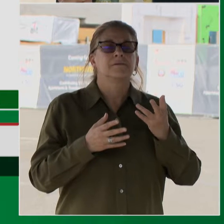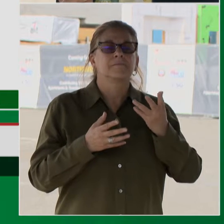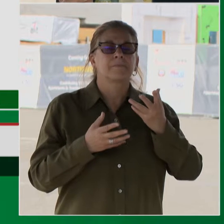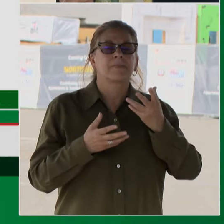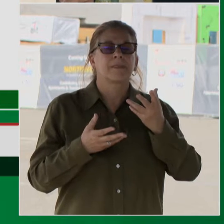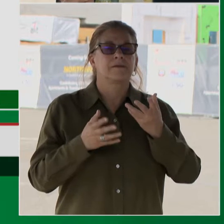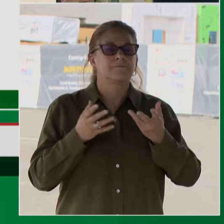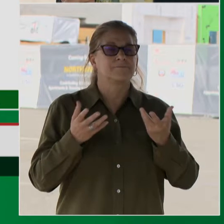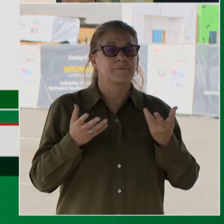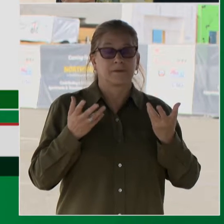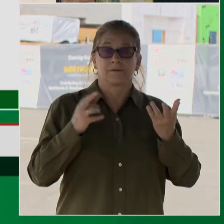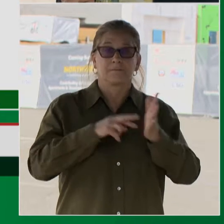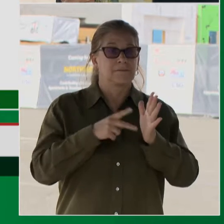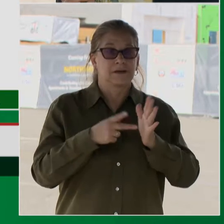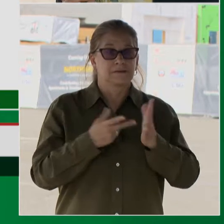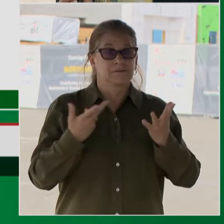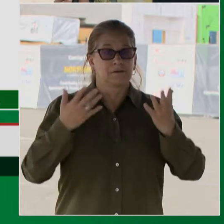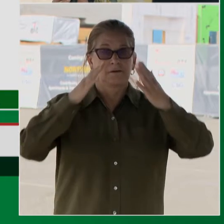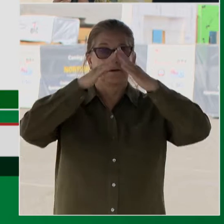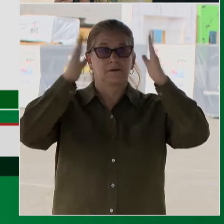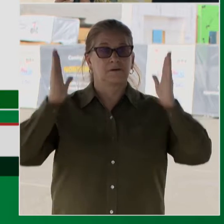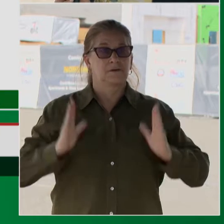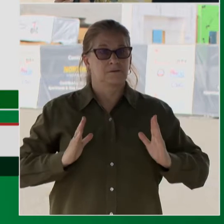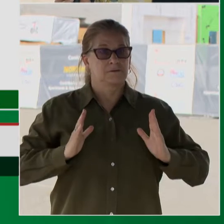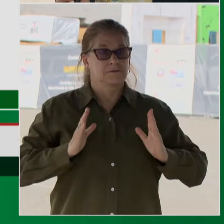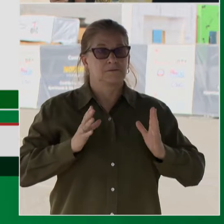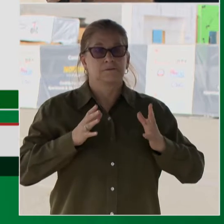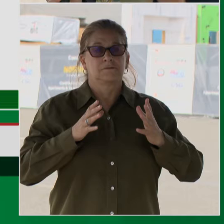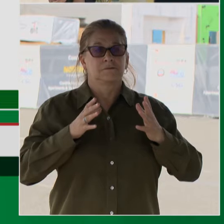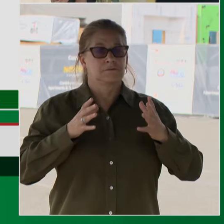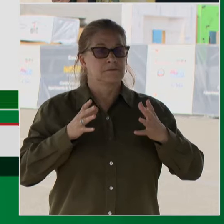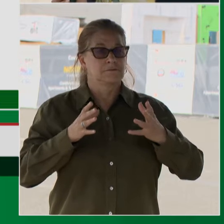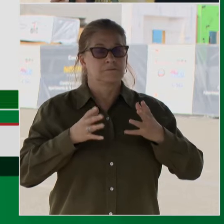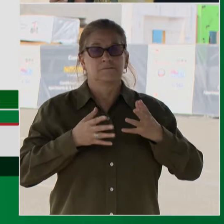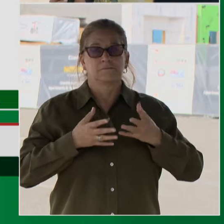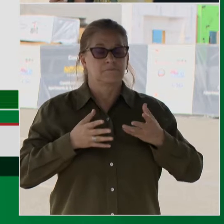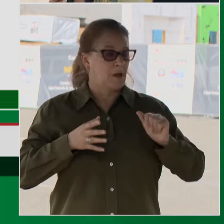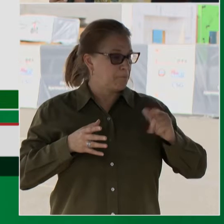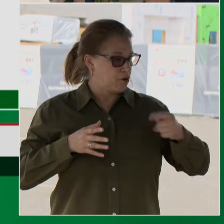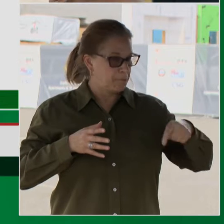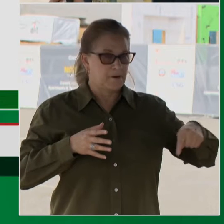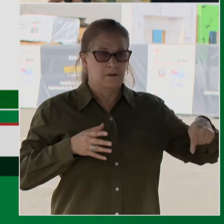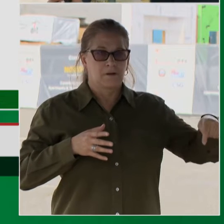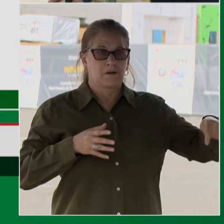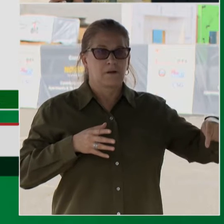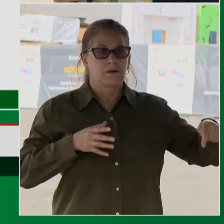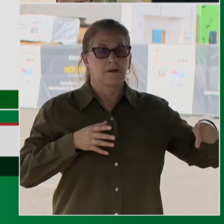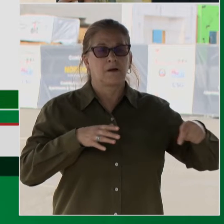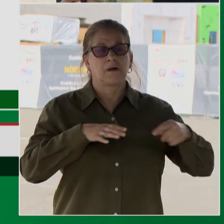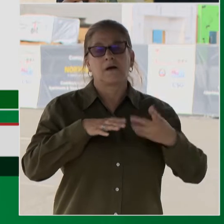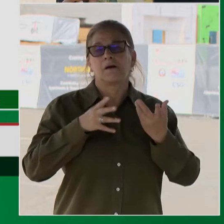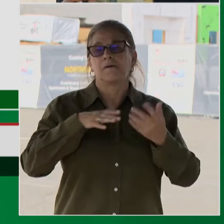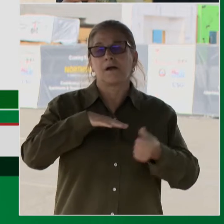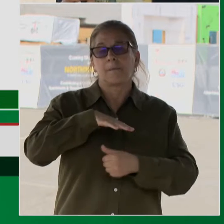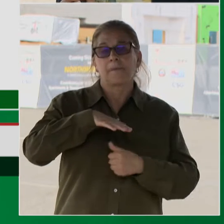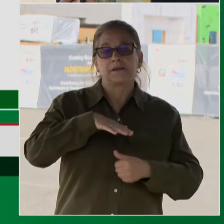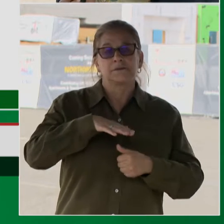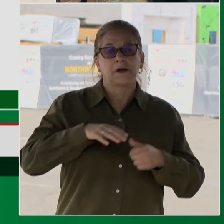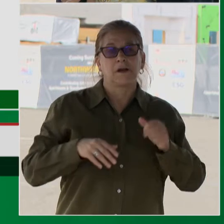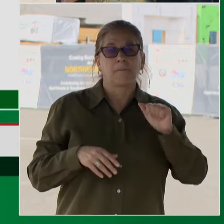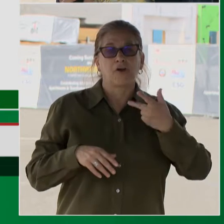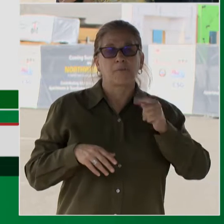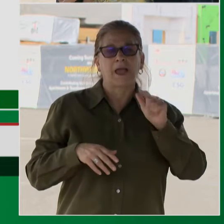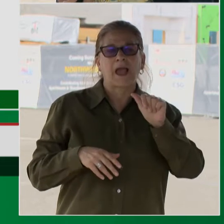build wealth. So what's an accessory? So this could be a basement apartment. Okay. It could